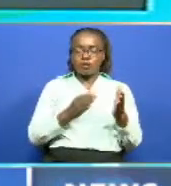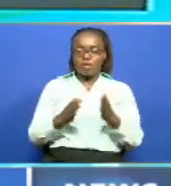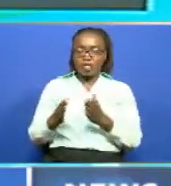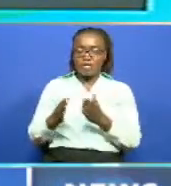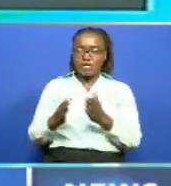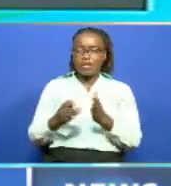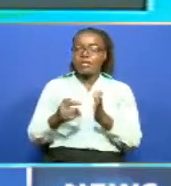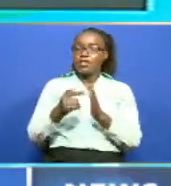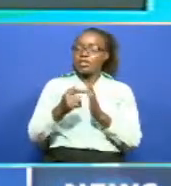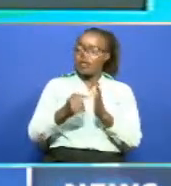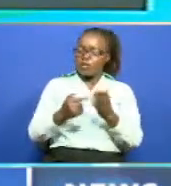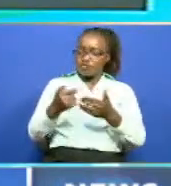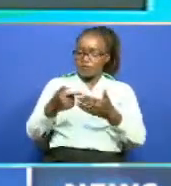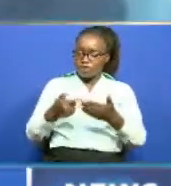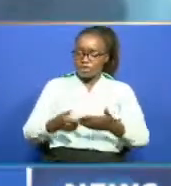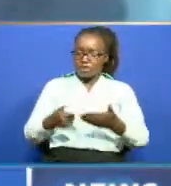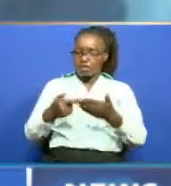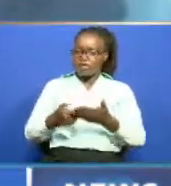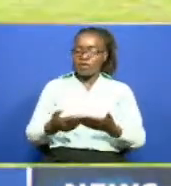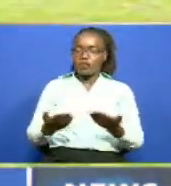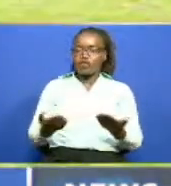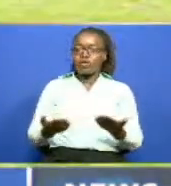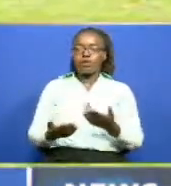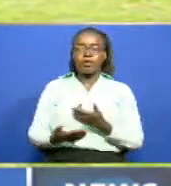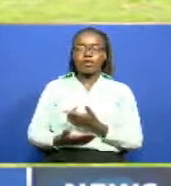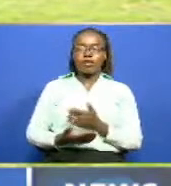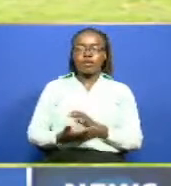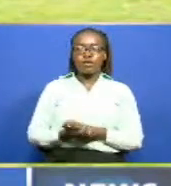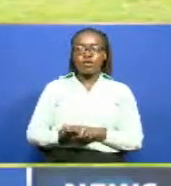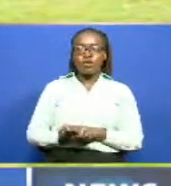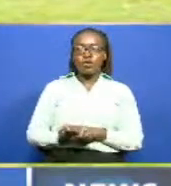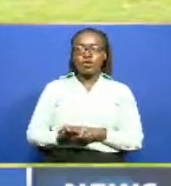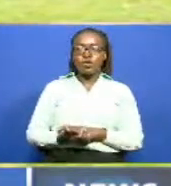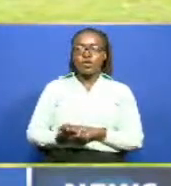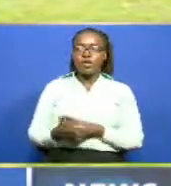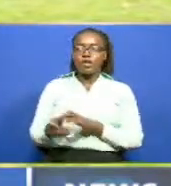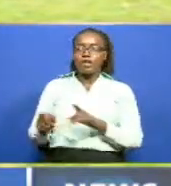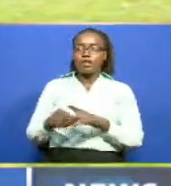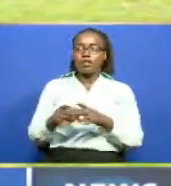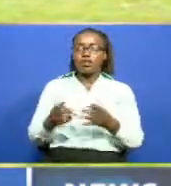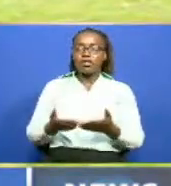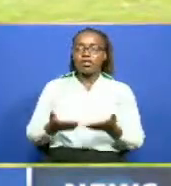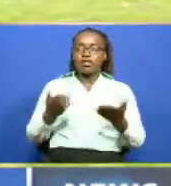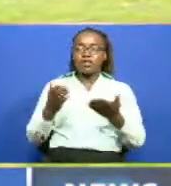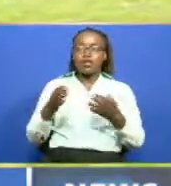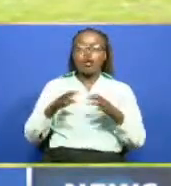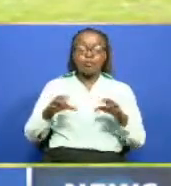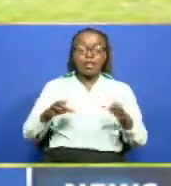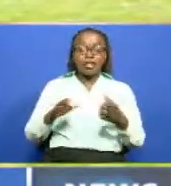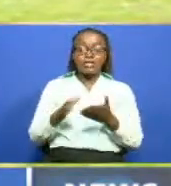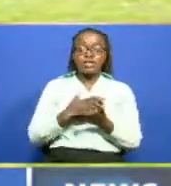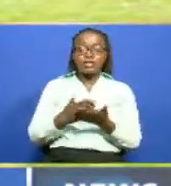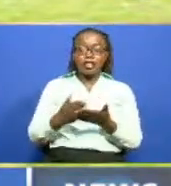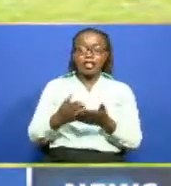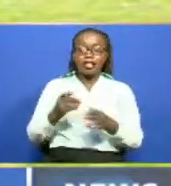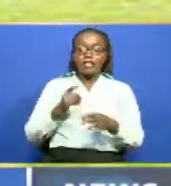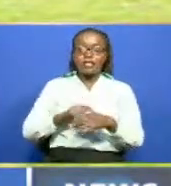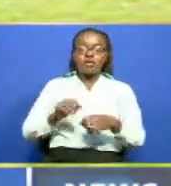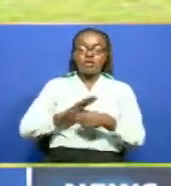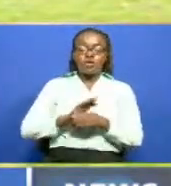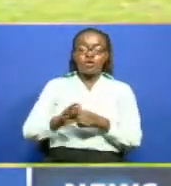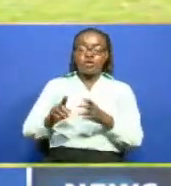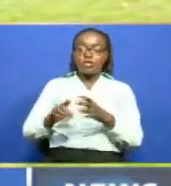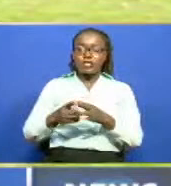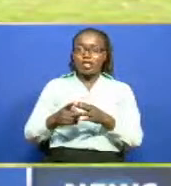is how the conversation went. Revenue as well as increasing their market share, but when the pandemic struck, they had to go